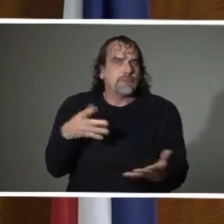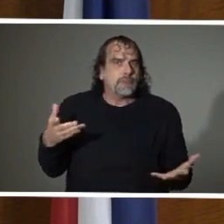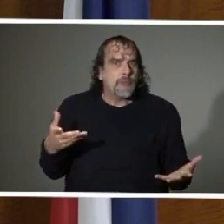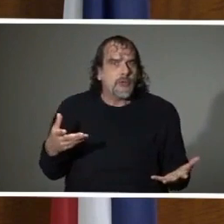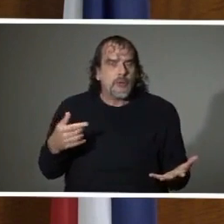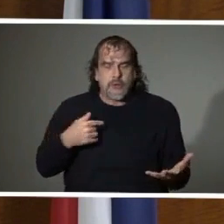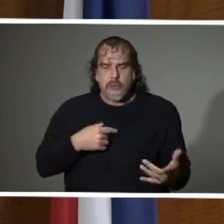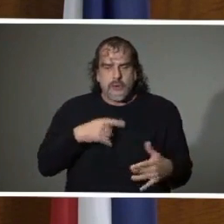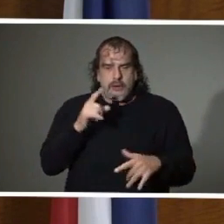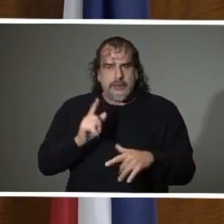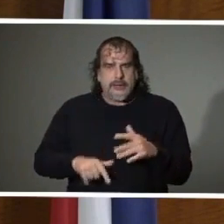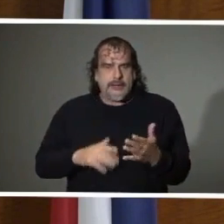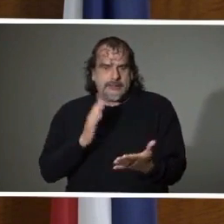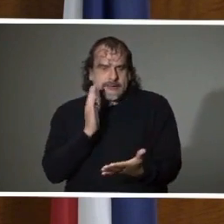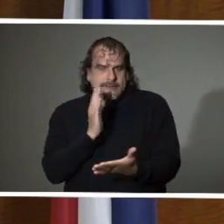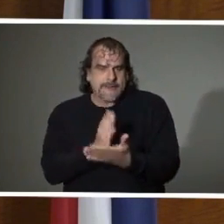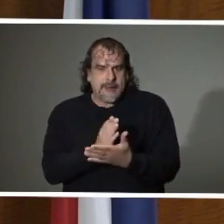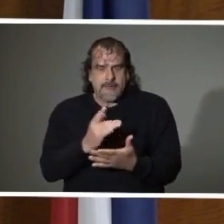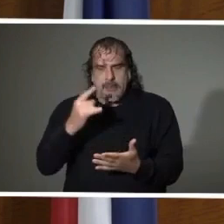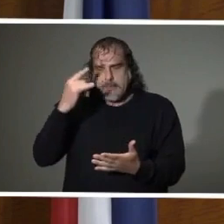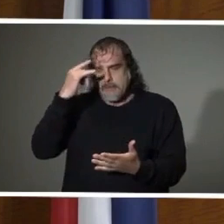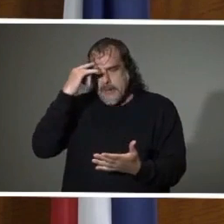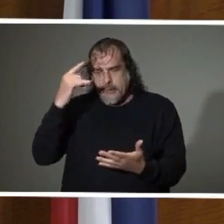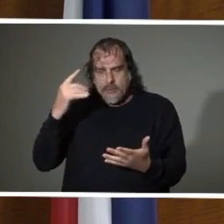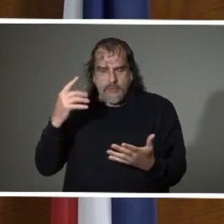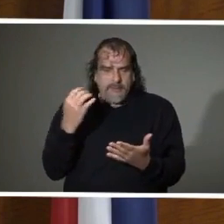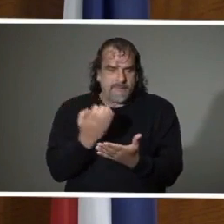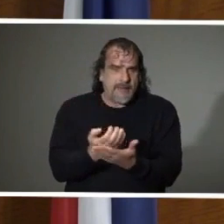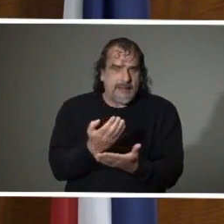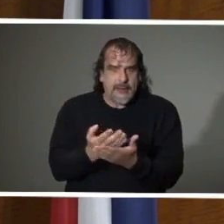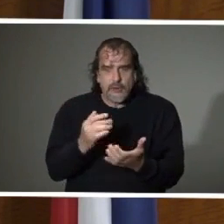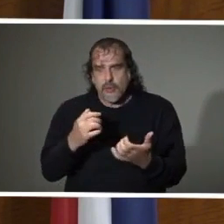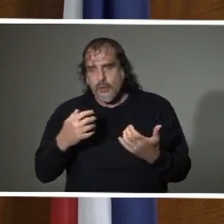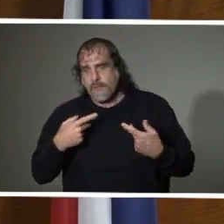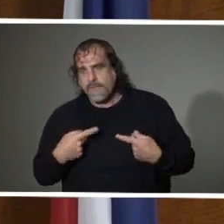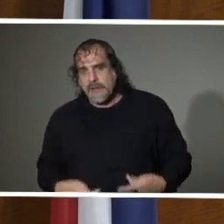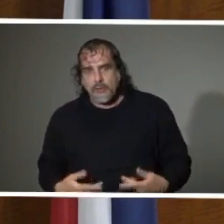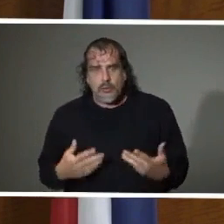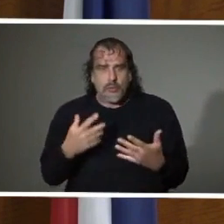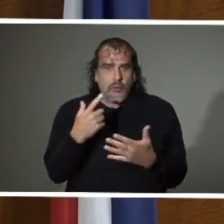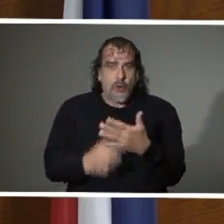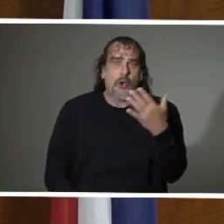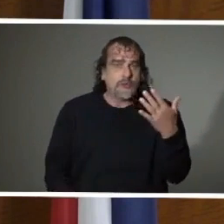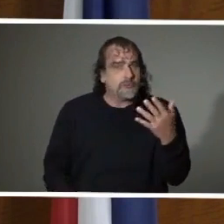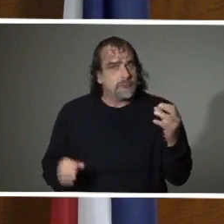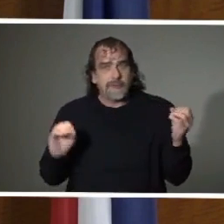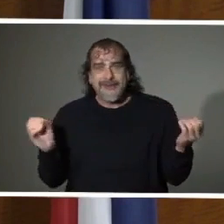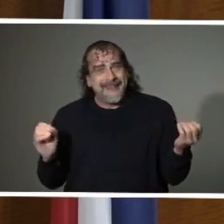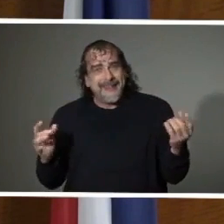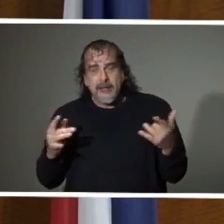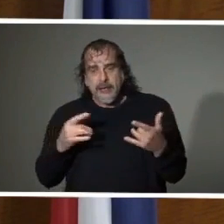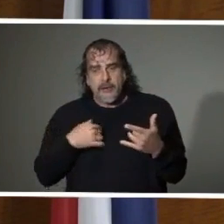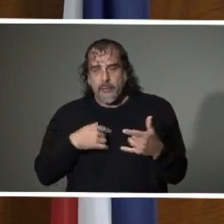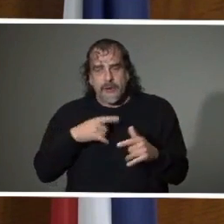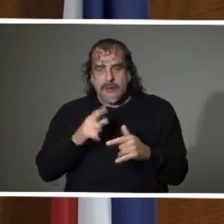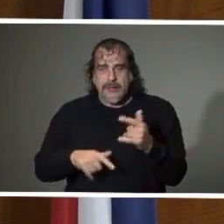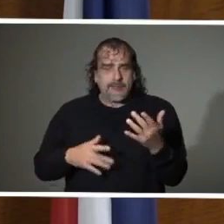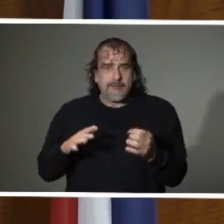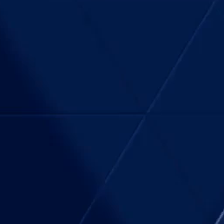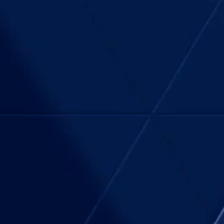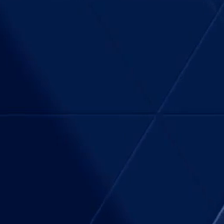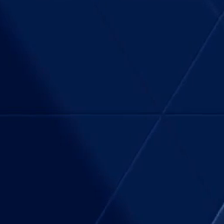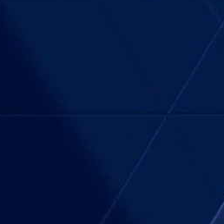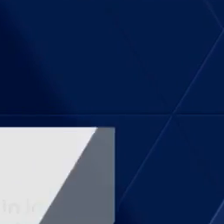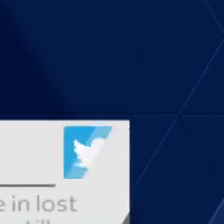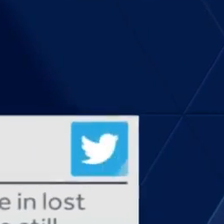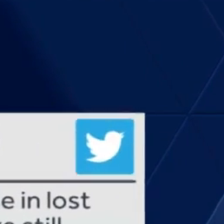yet fully stop the mental, financial, physical cost to you and your family any more than we can fully stop this